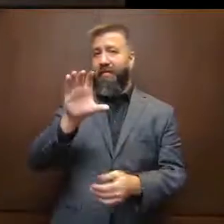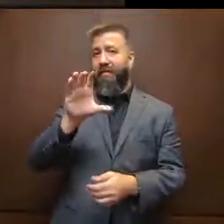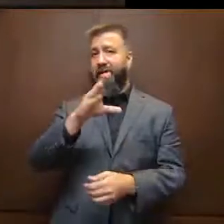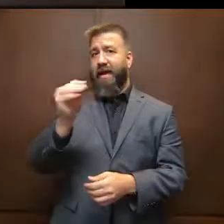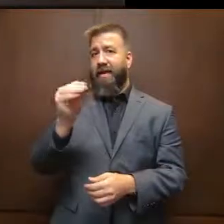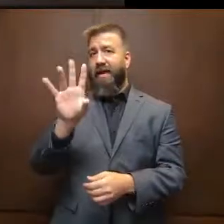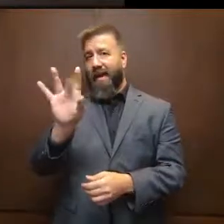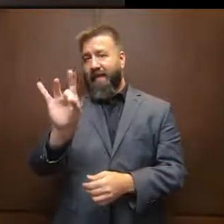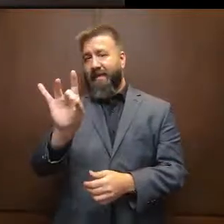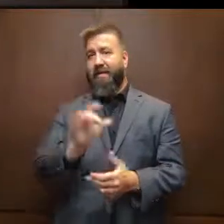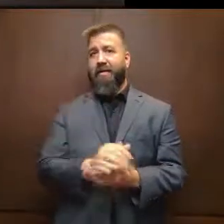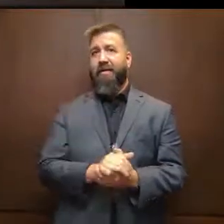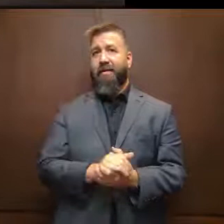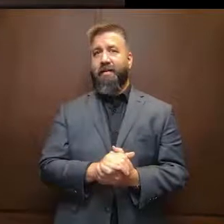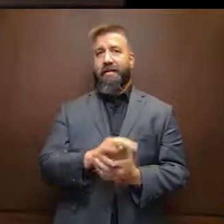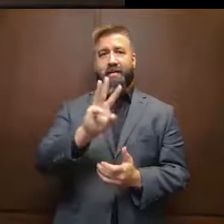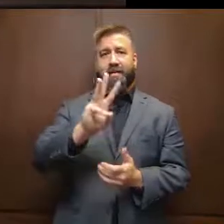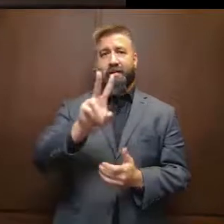2,508.